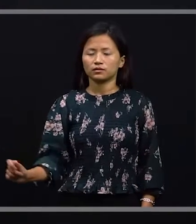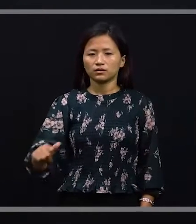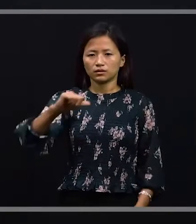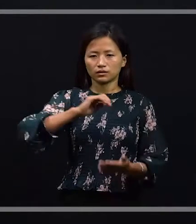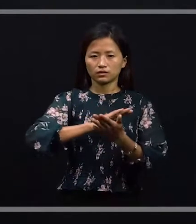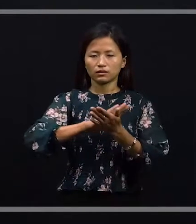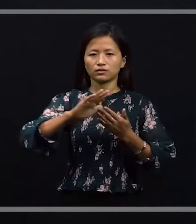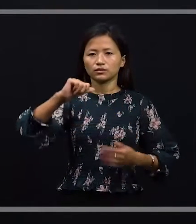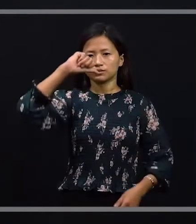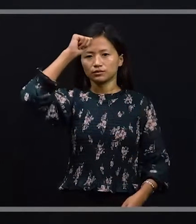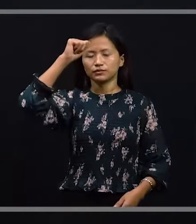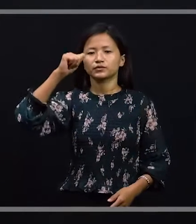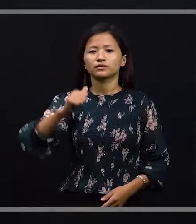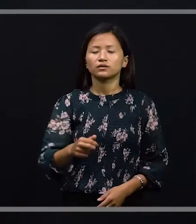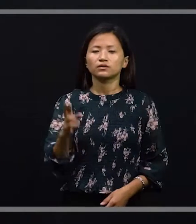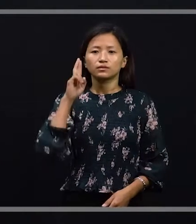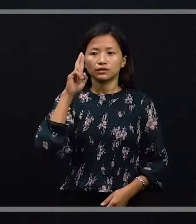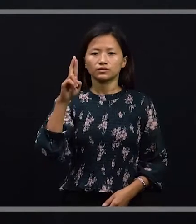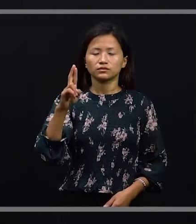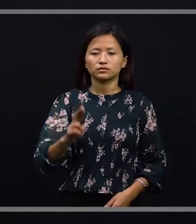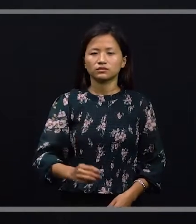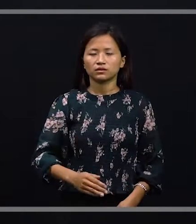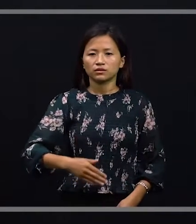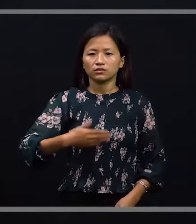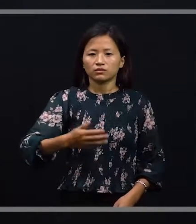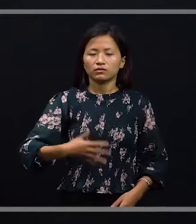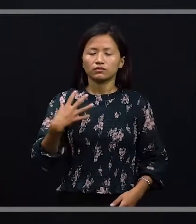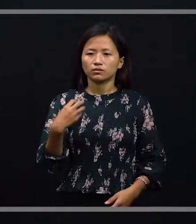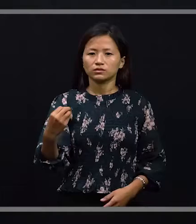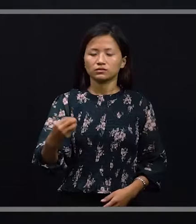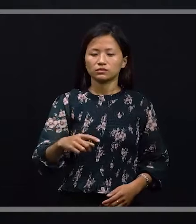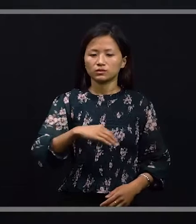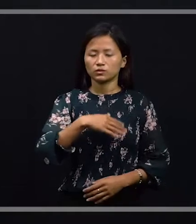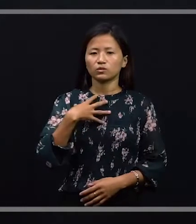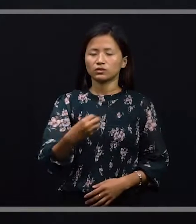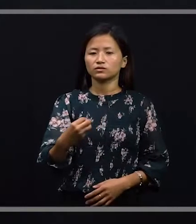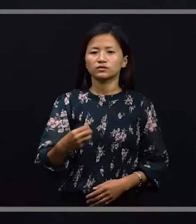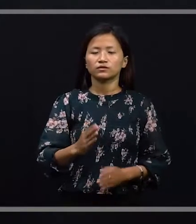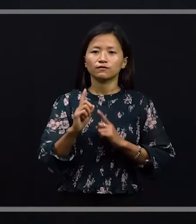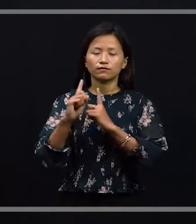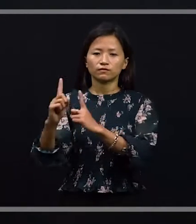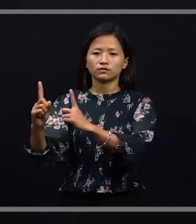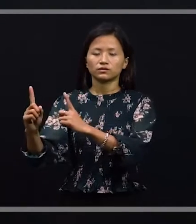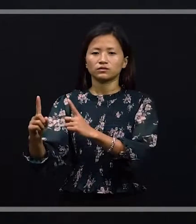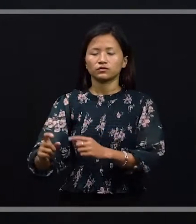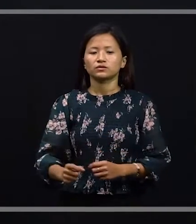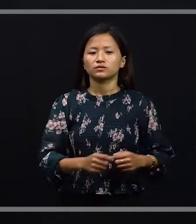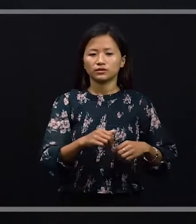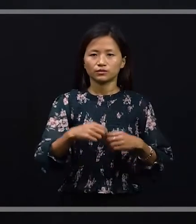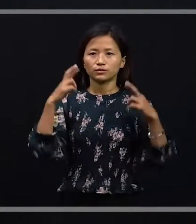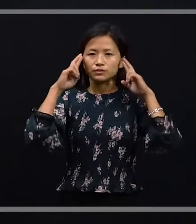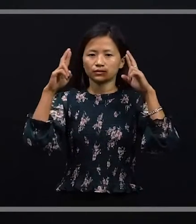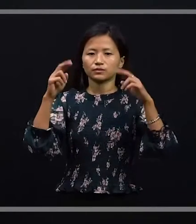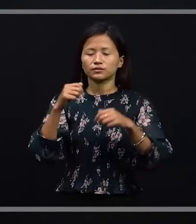religious advancements. Okay, now the other religions, whoever were following the other religions, they felt that the Hindu religion